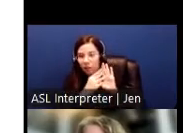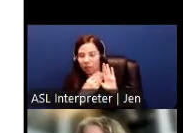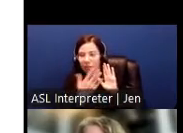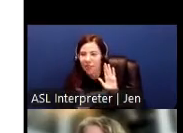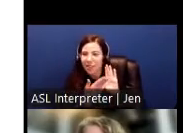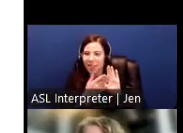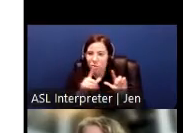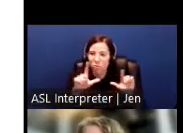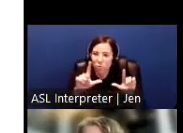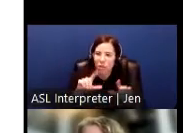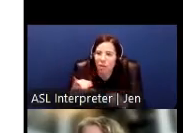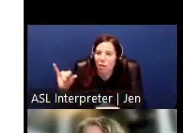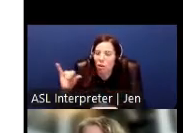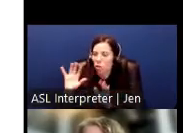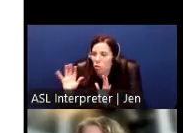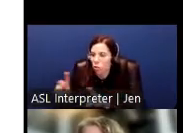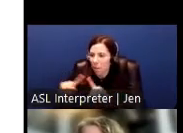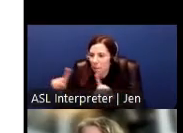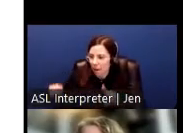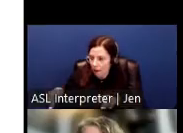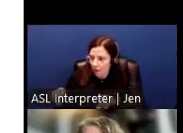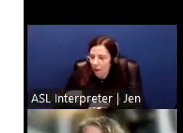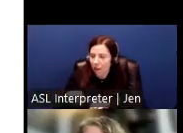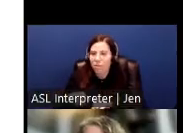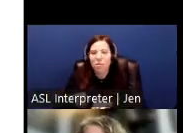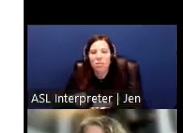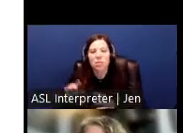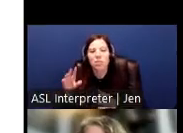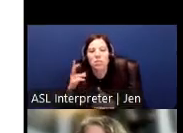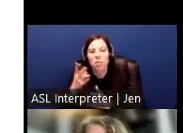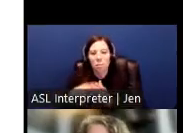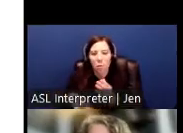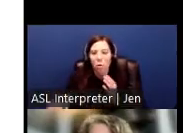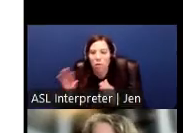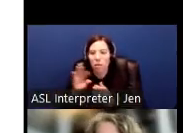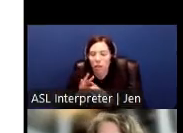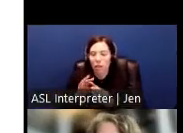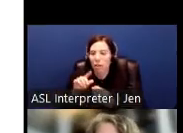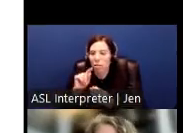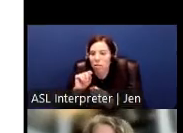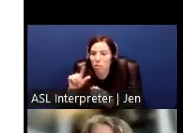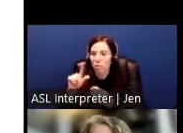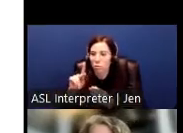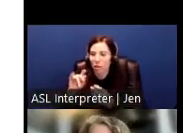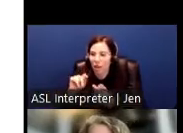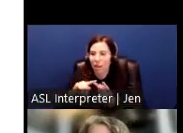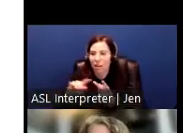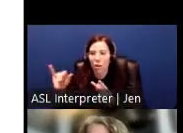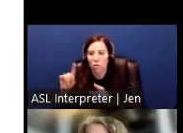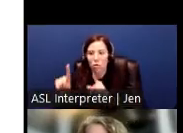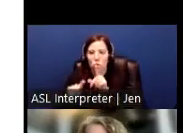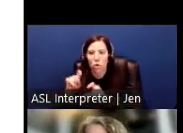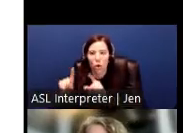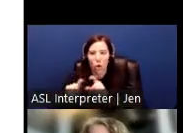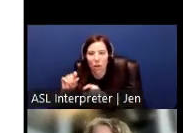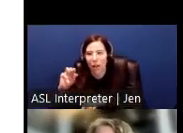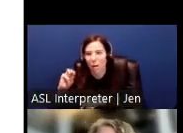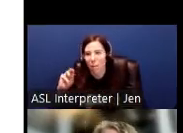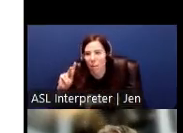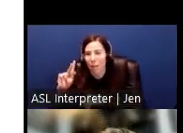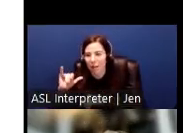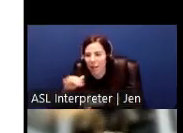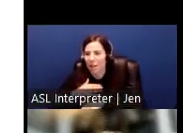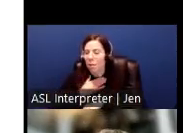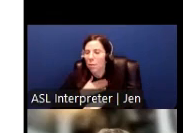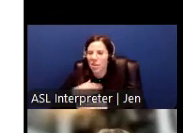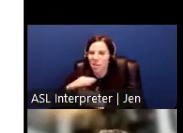chat box is both the link to the toolkits and also the link to the Survey Monkey. If you can please complete the